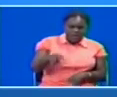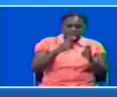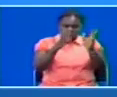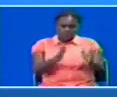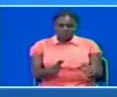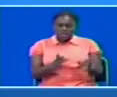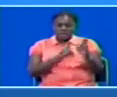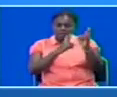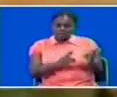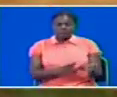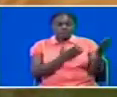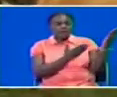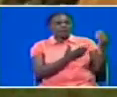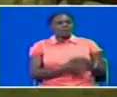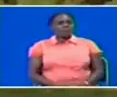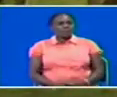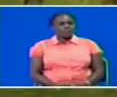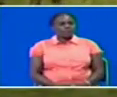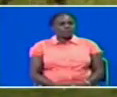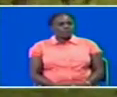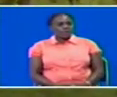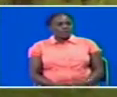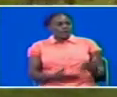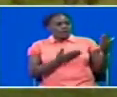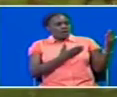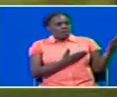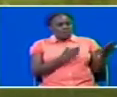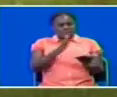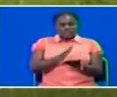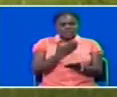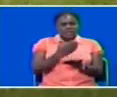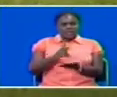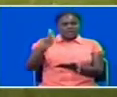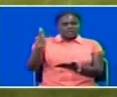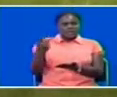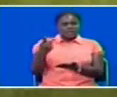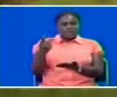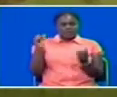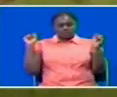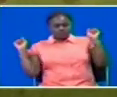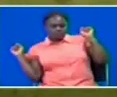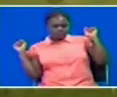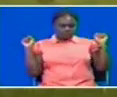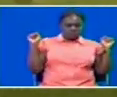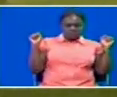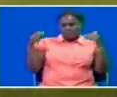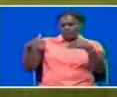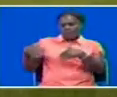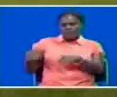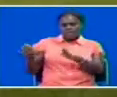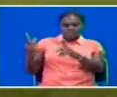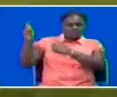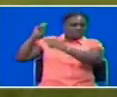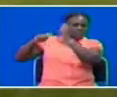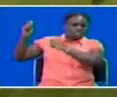reports. Frequent droughts are causing a share of Kenya's cattle herders to abandon their long-standing tradition